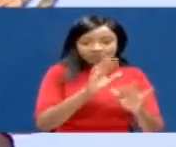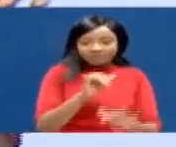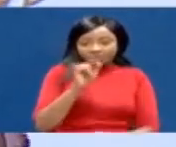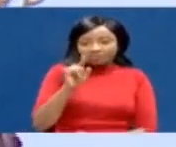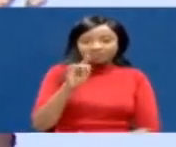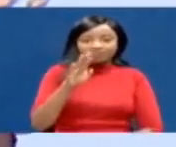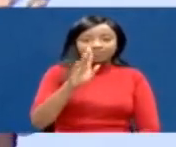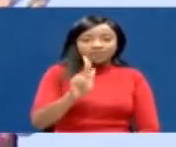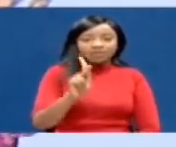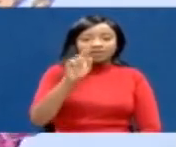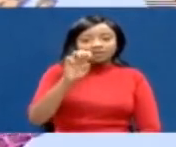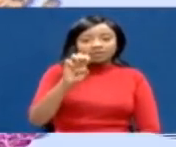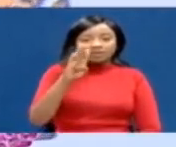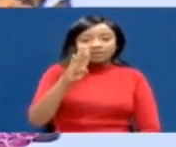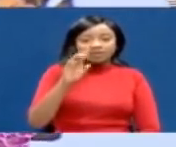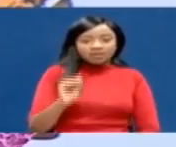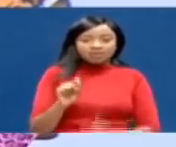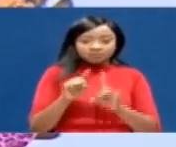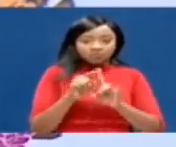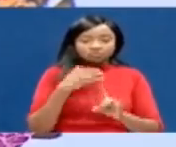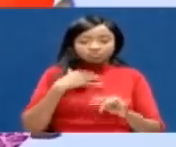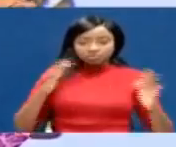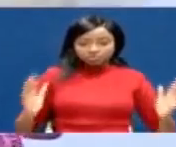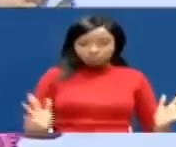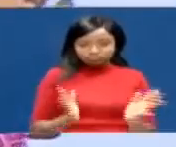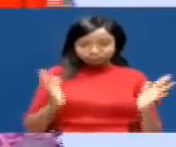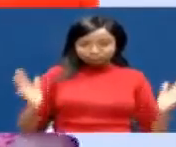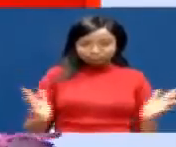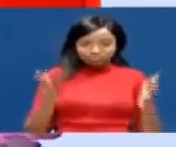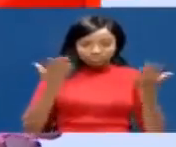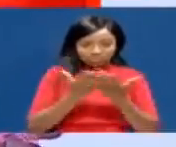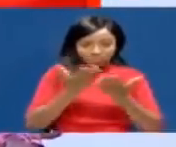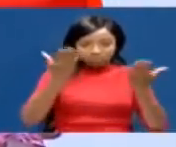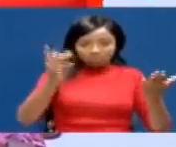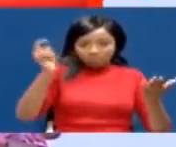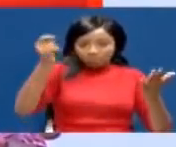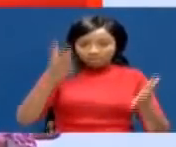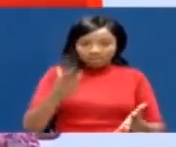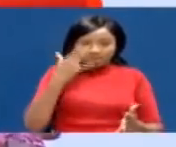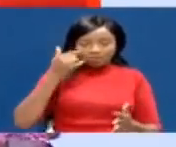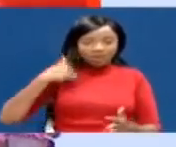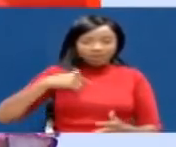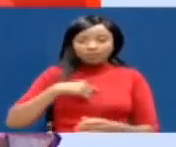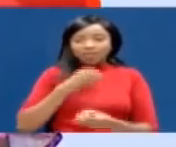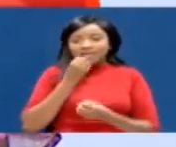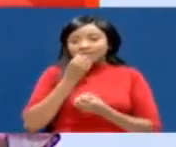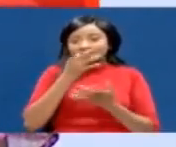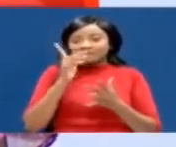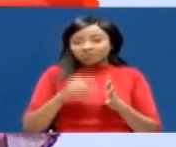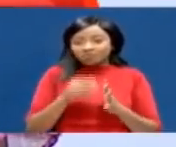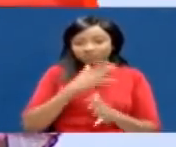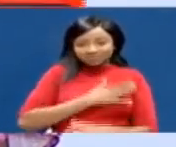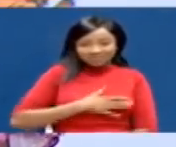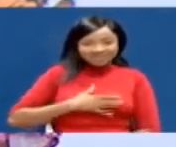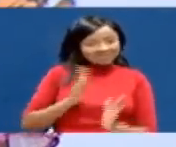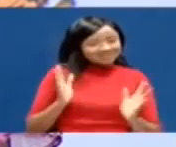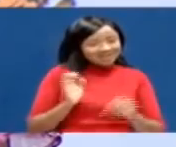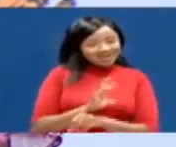I'd like to encourage all Kenyans, I think we've been all directed to wear masks.